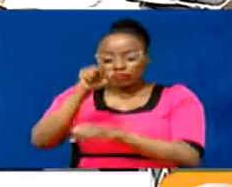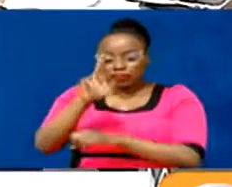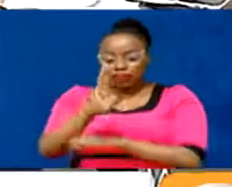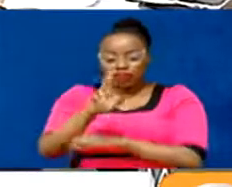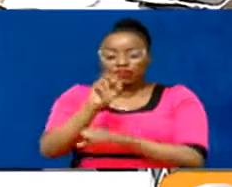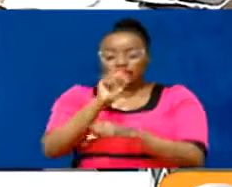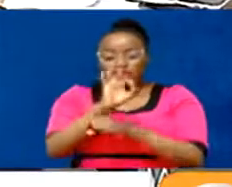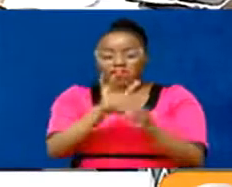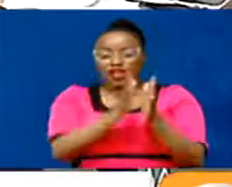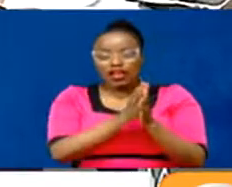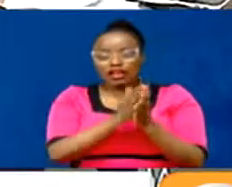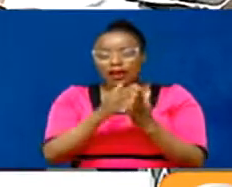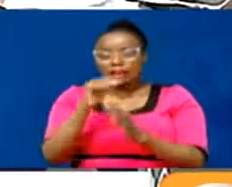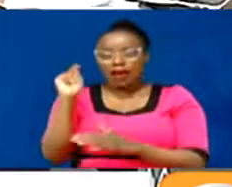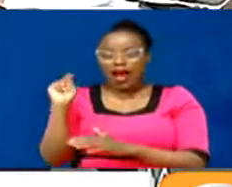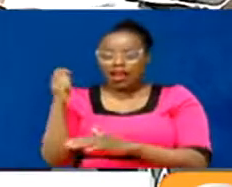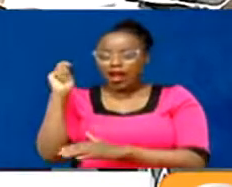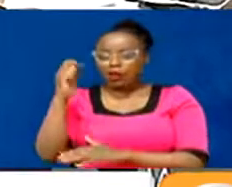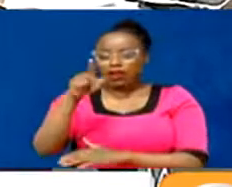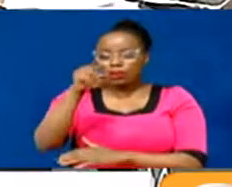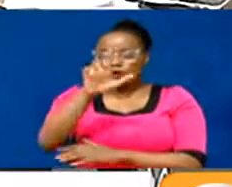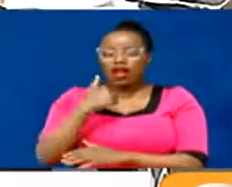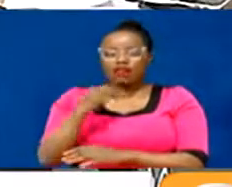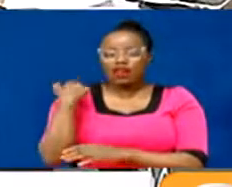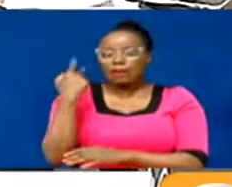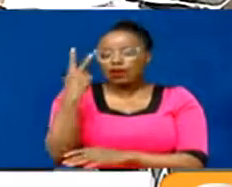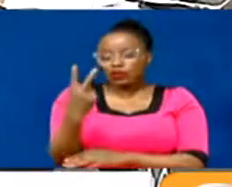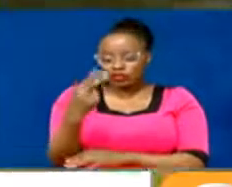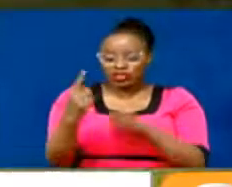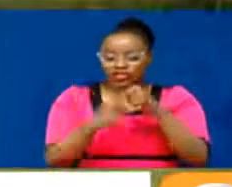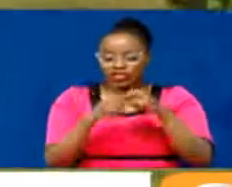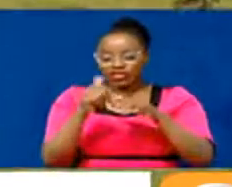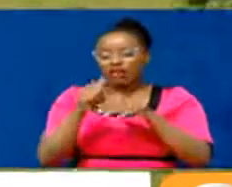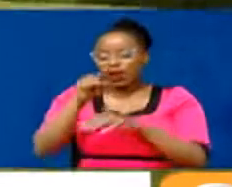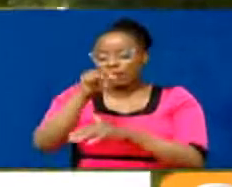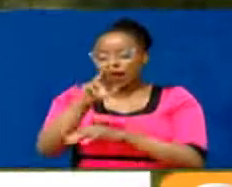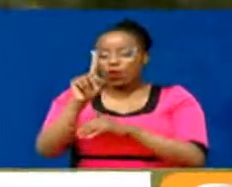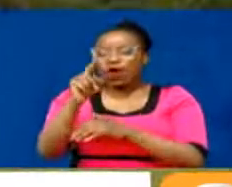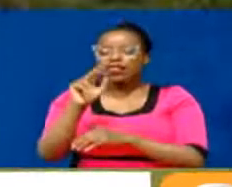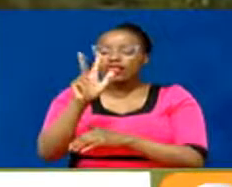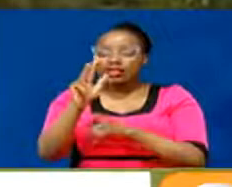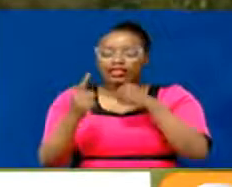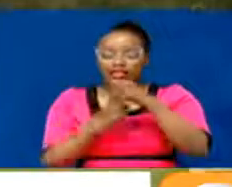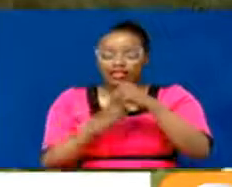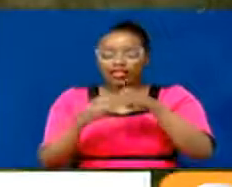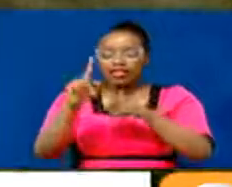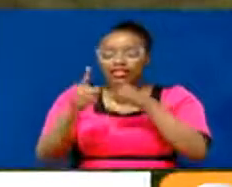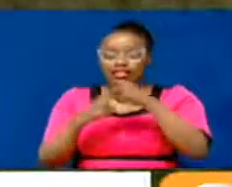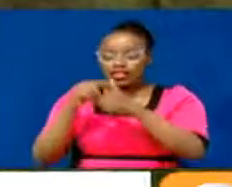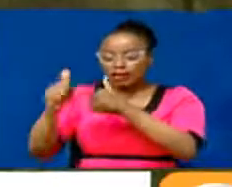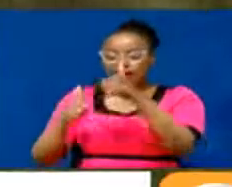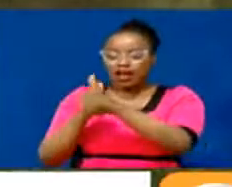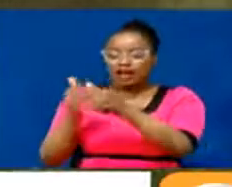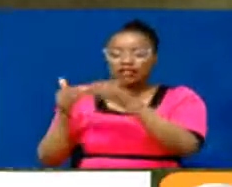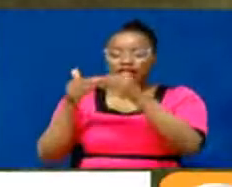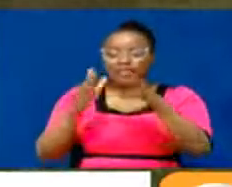130. Malawi's Paul Chidale is now in second place on 6 under par 136, 6 shots behind the leader.